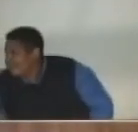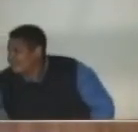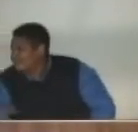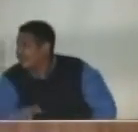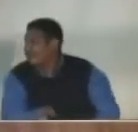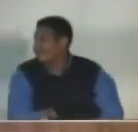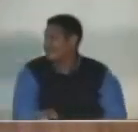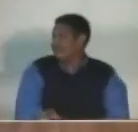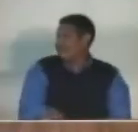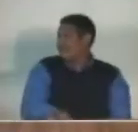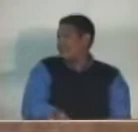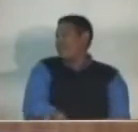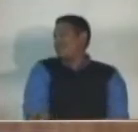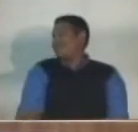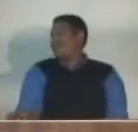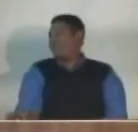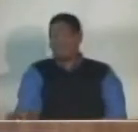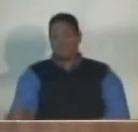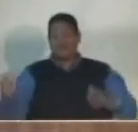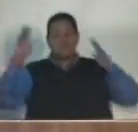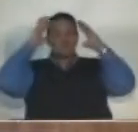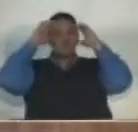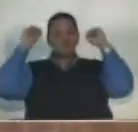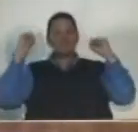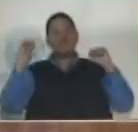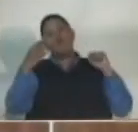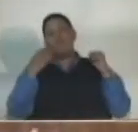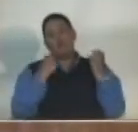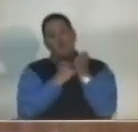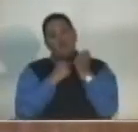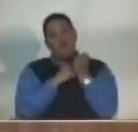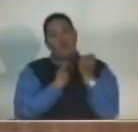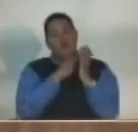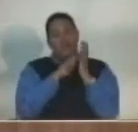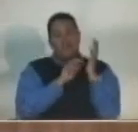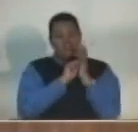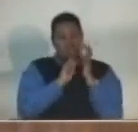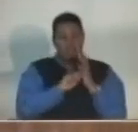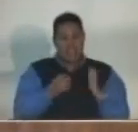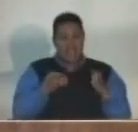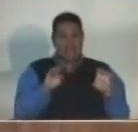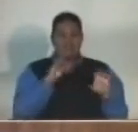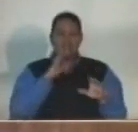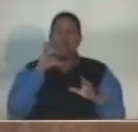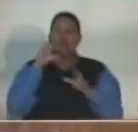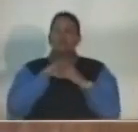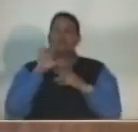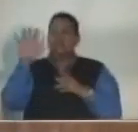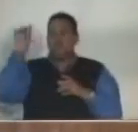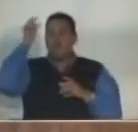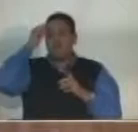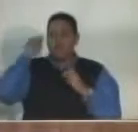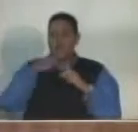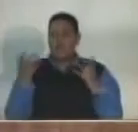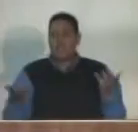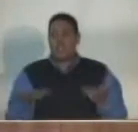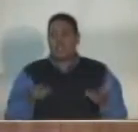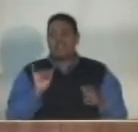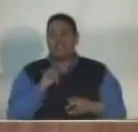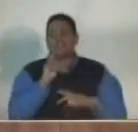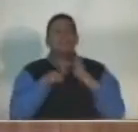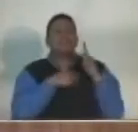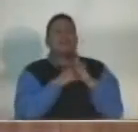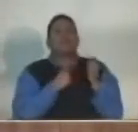We're so glad that President Obama endorsed our literacy efforts and the participation of his government when he was here. That's a kind